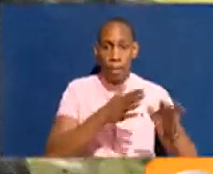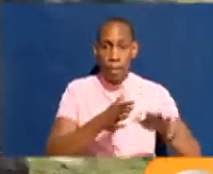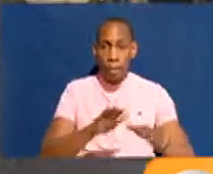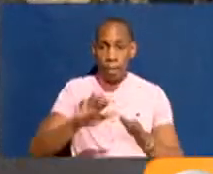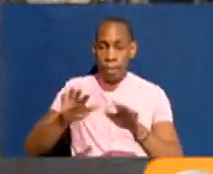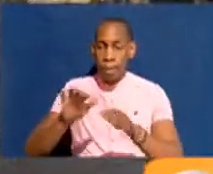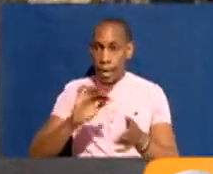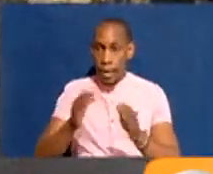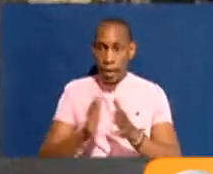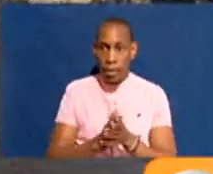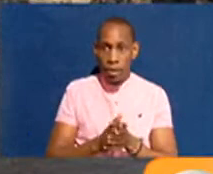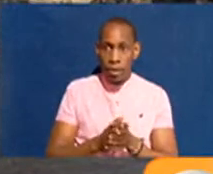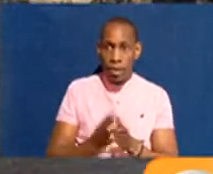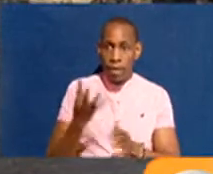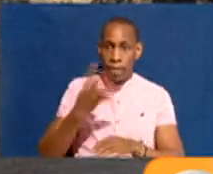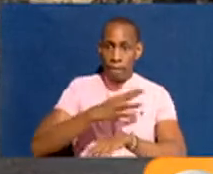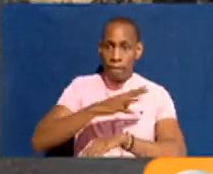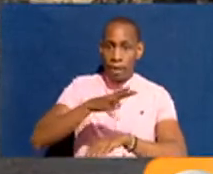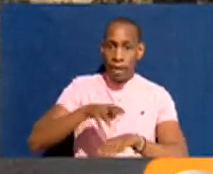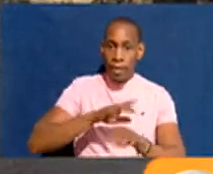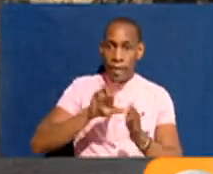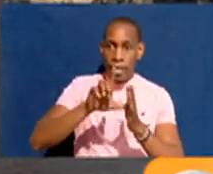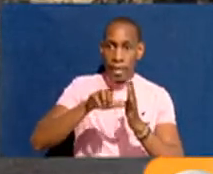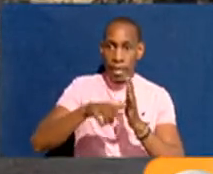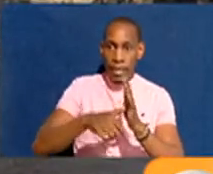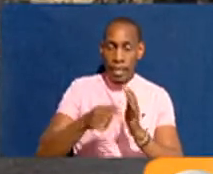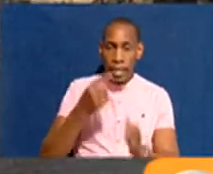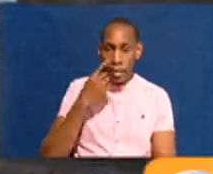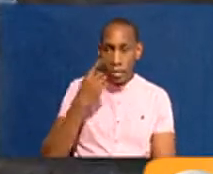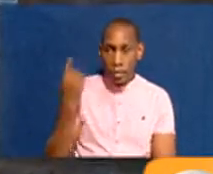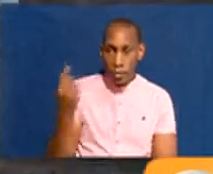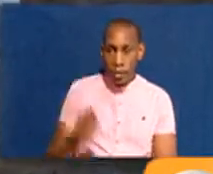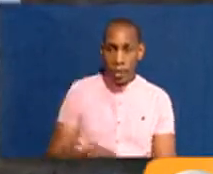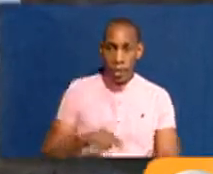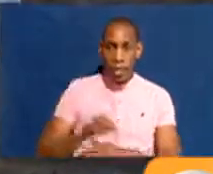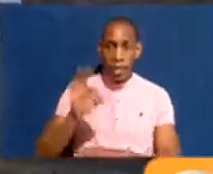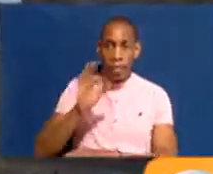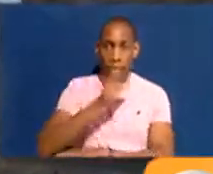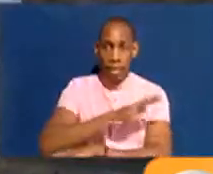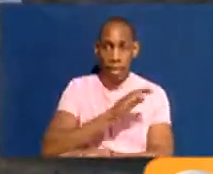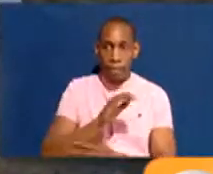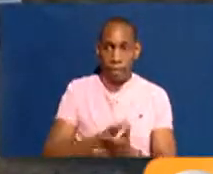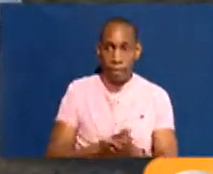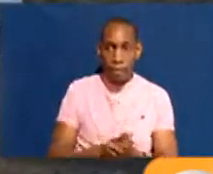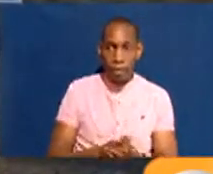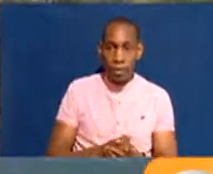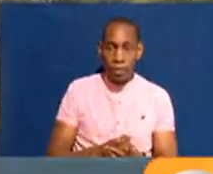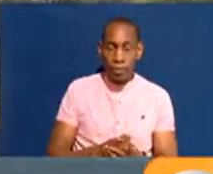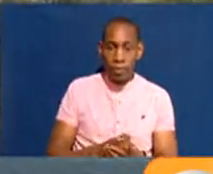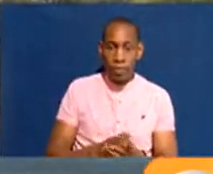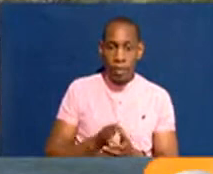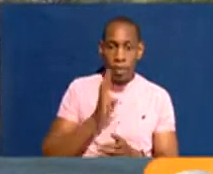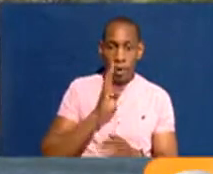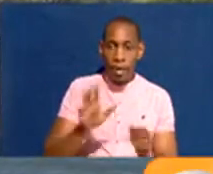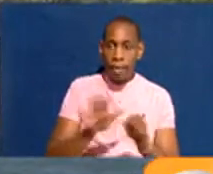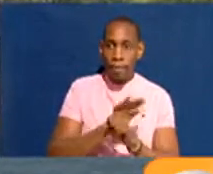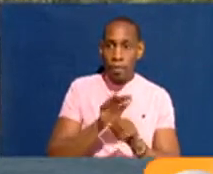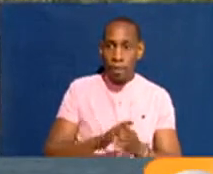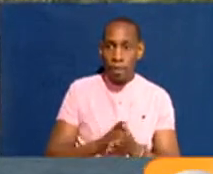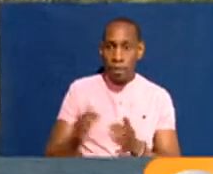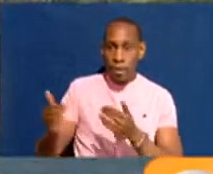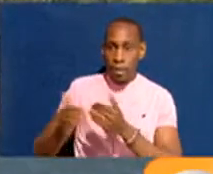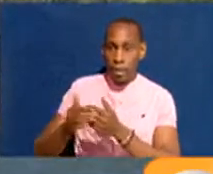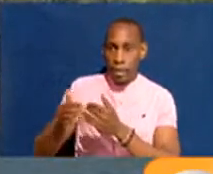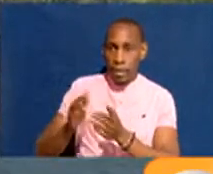behavior. 4 hours later, at 3 p.m., the sea basin is occupied. A few meters from